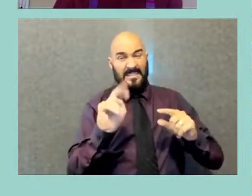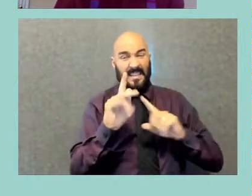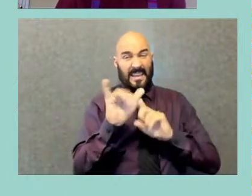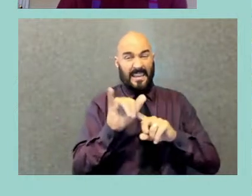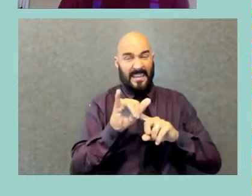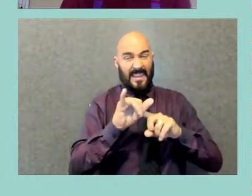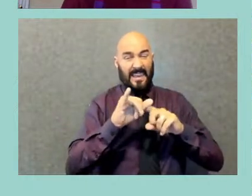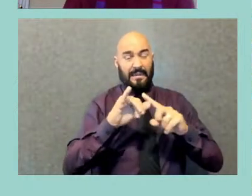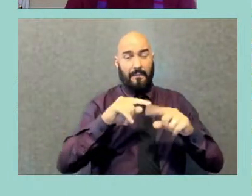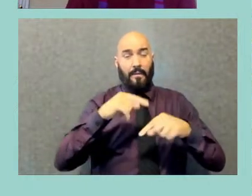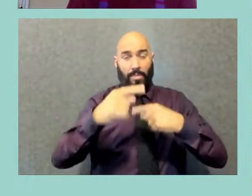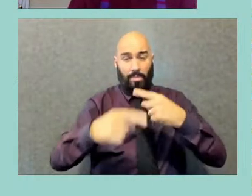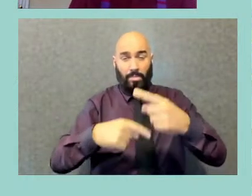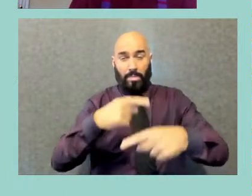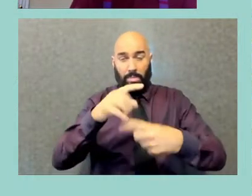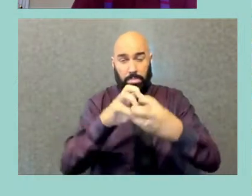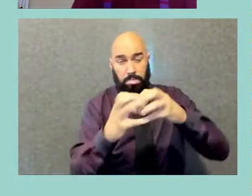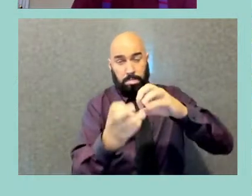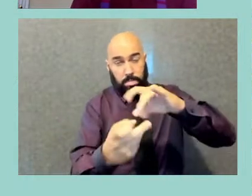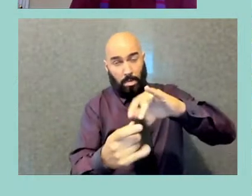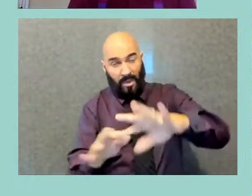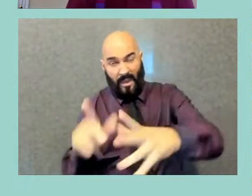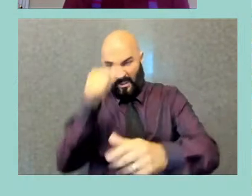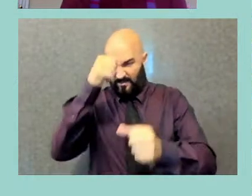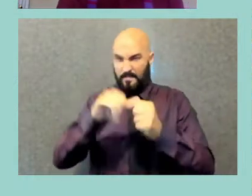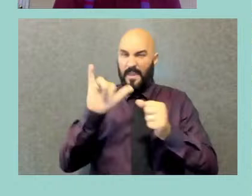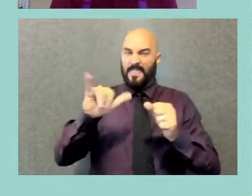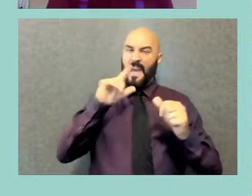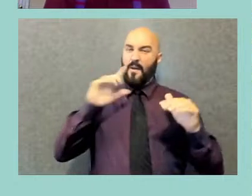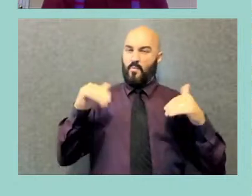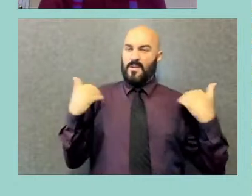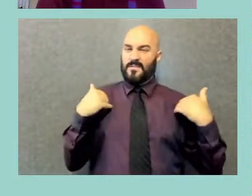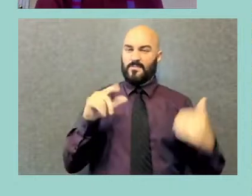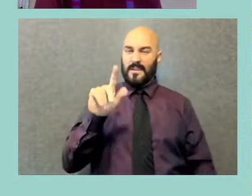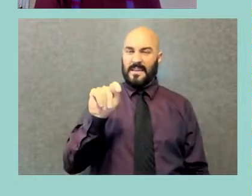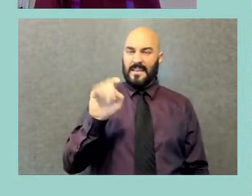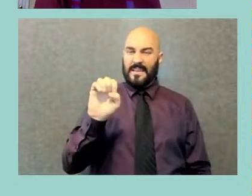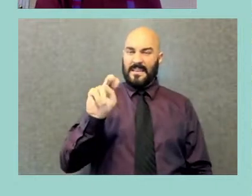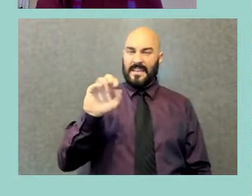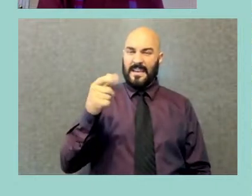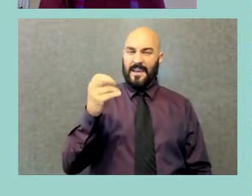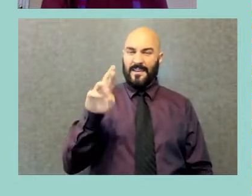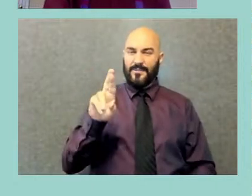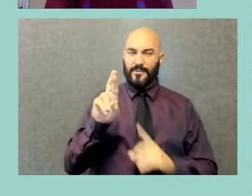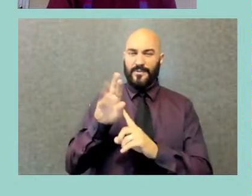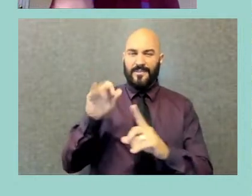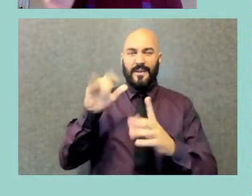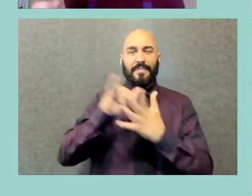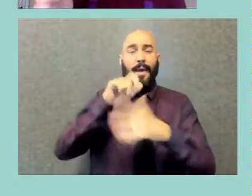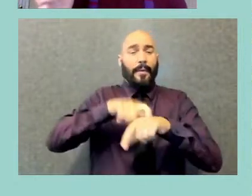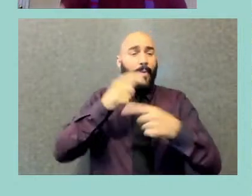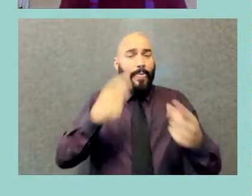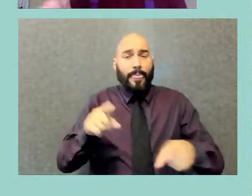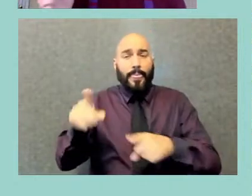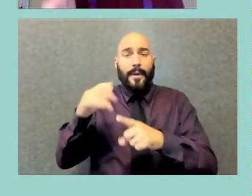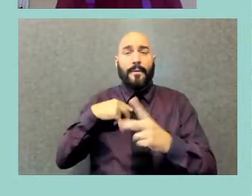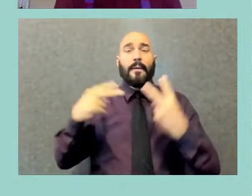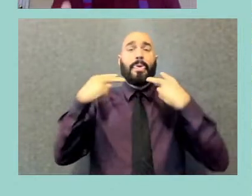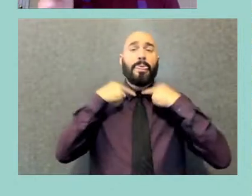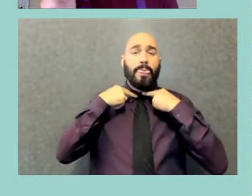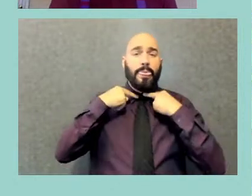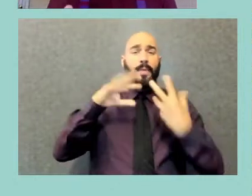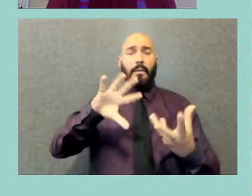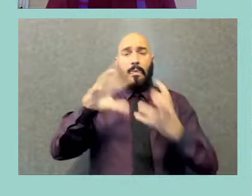our adolescence and those times we've gotten caught and snagged. And as the slinky learns